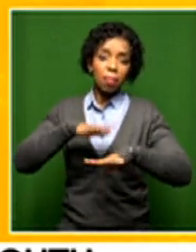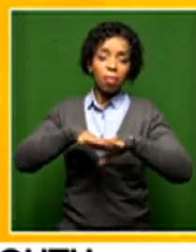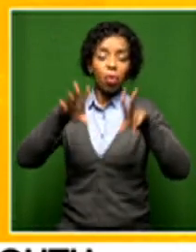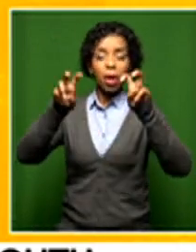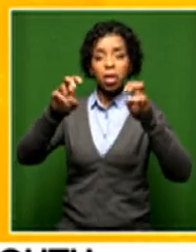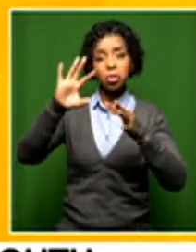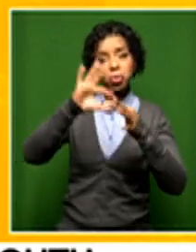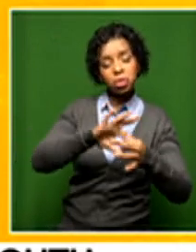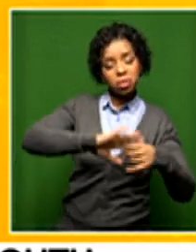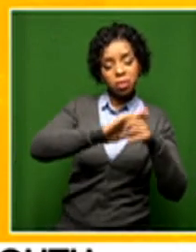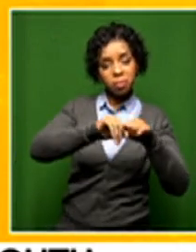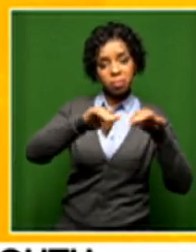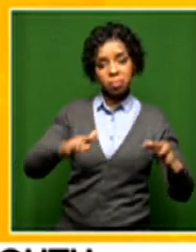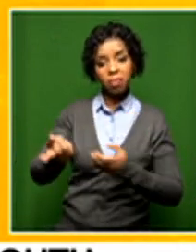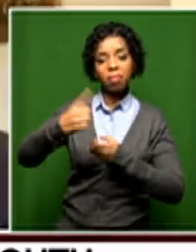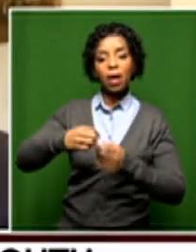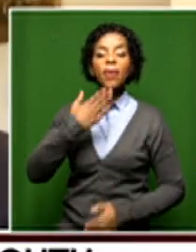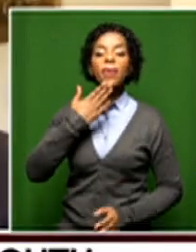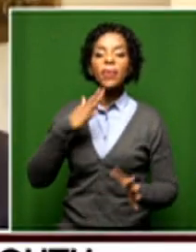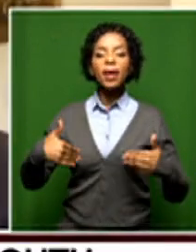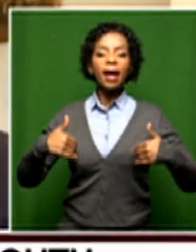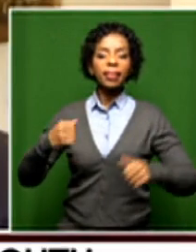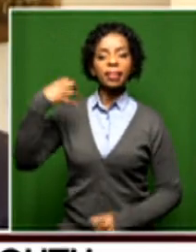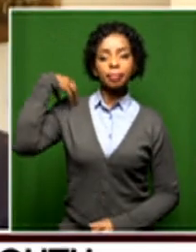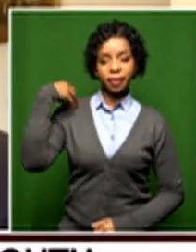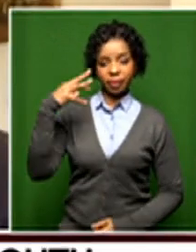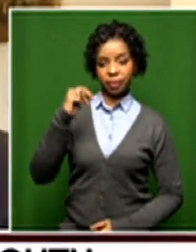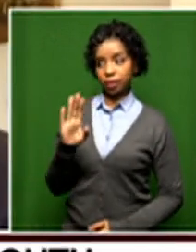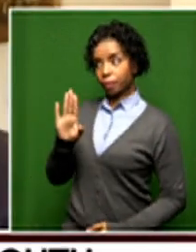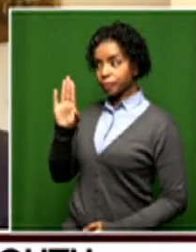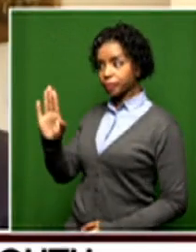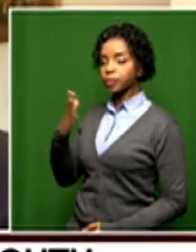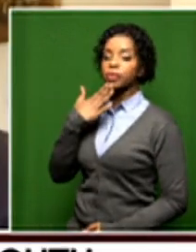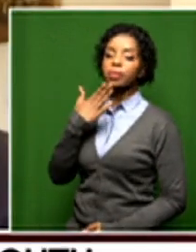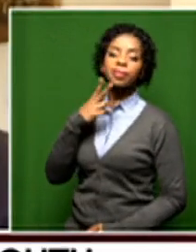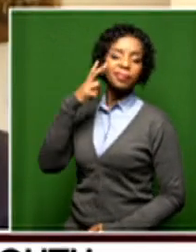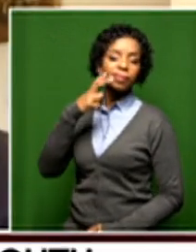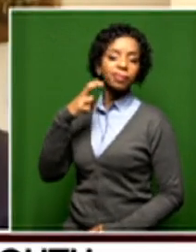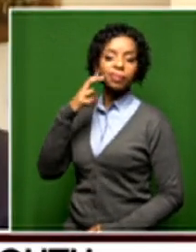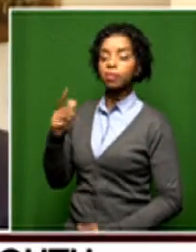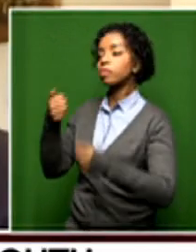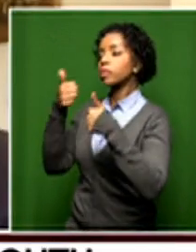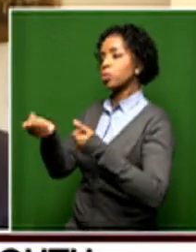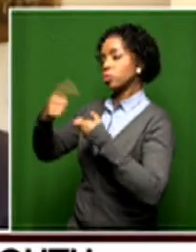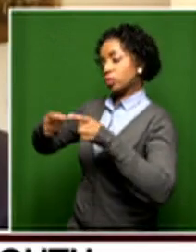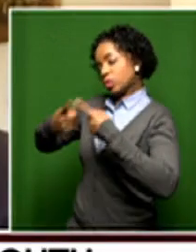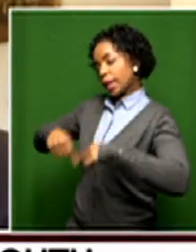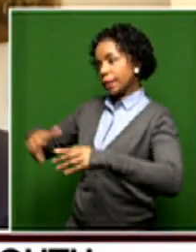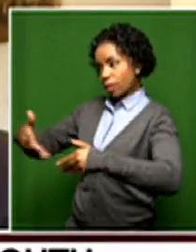issues is the Health Minister, Dr. Zweli Mkhize. Dr. Mkhize, good to have you and welcome to Morning Live once